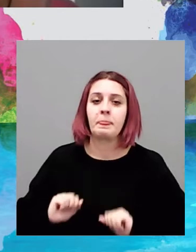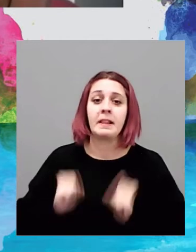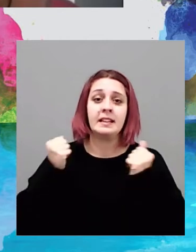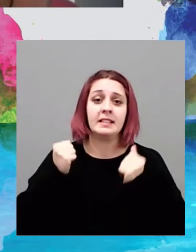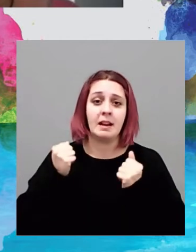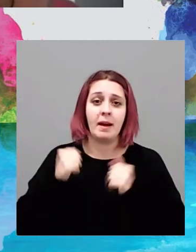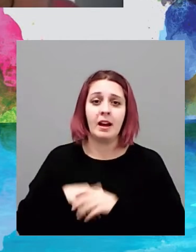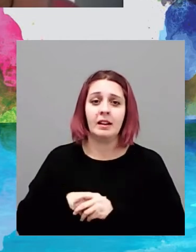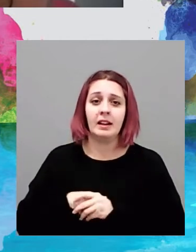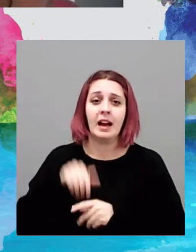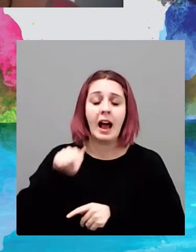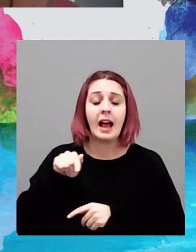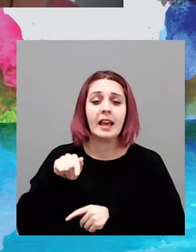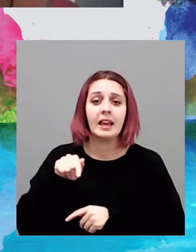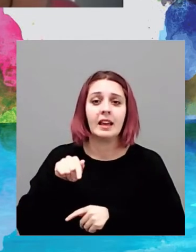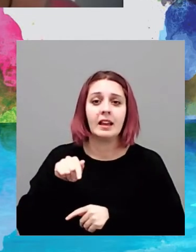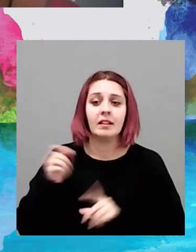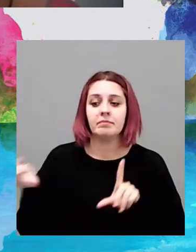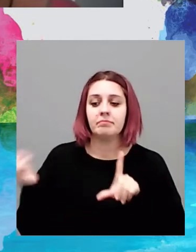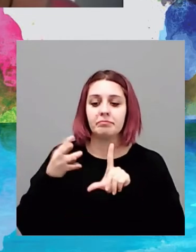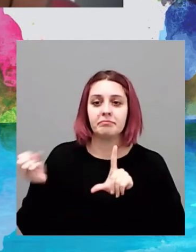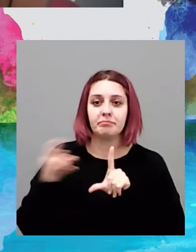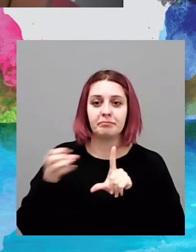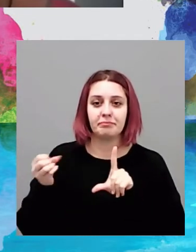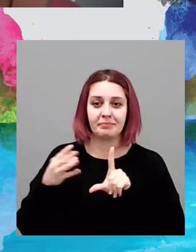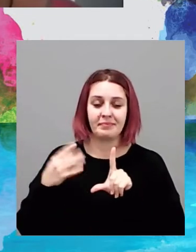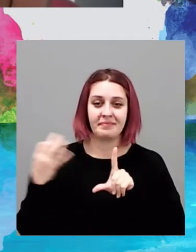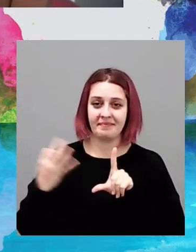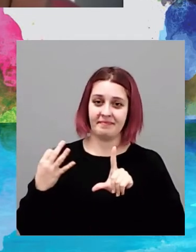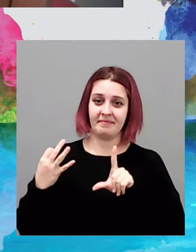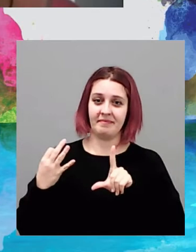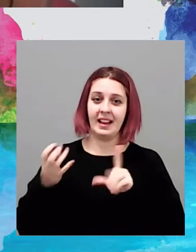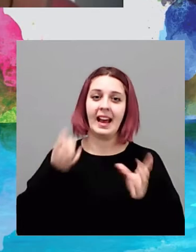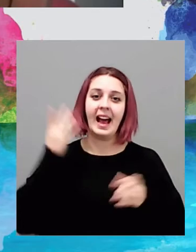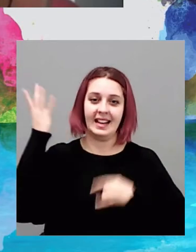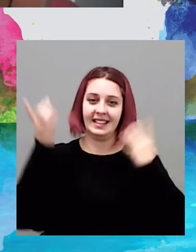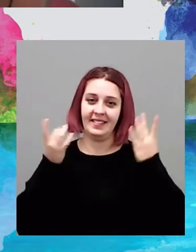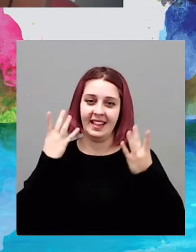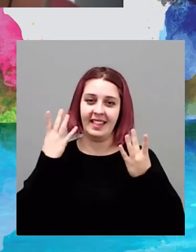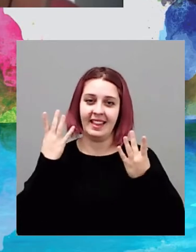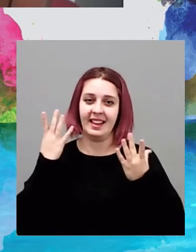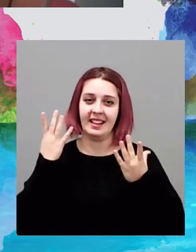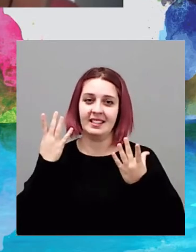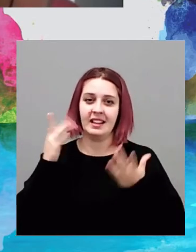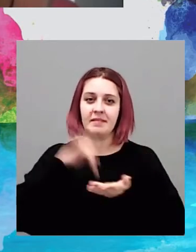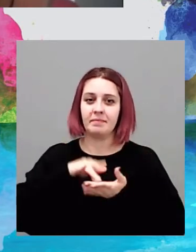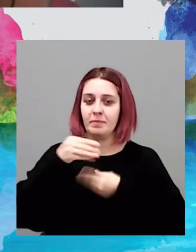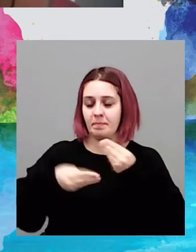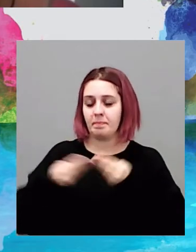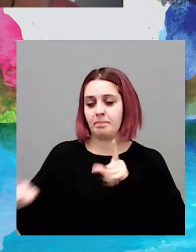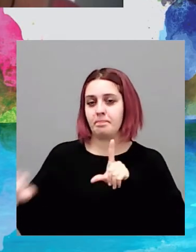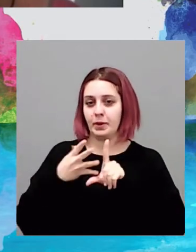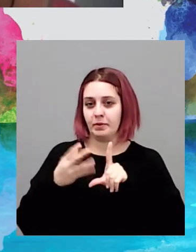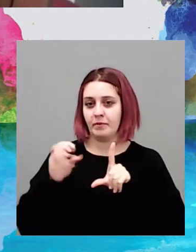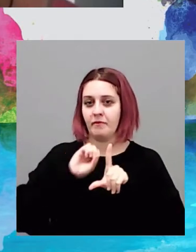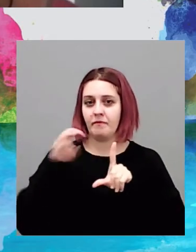of our members writes a blog called Salva en Ruta, a different outlook.